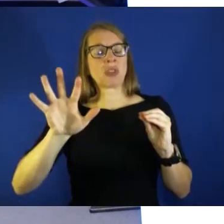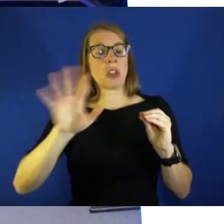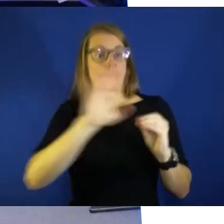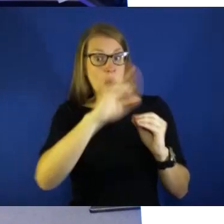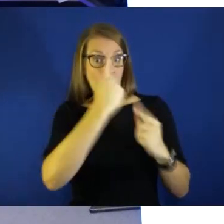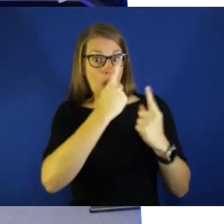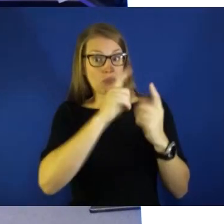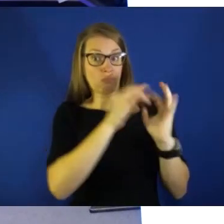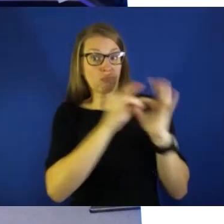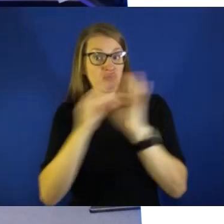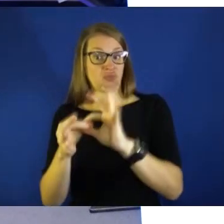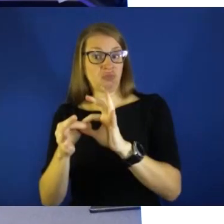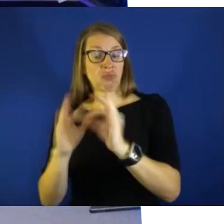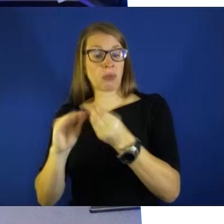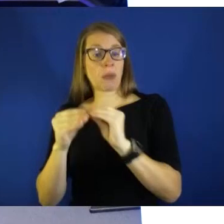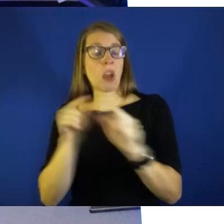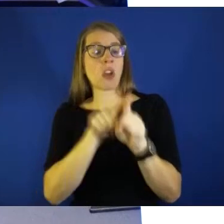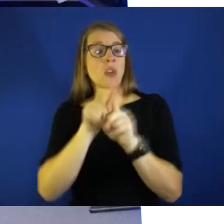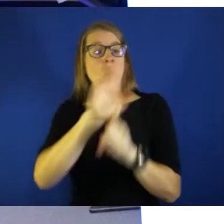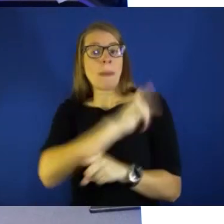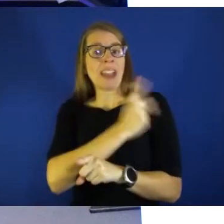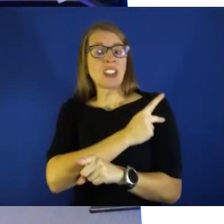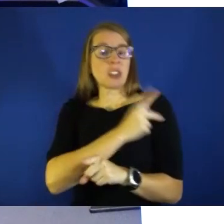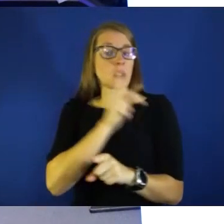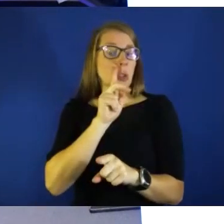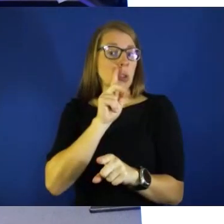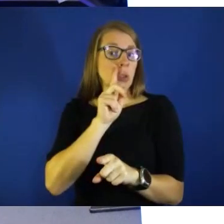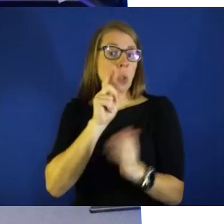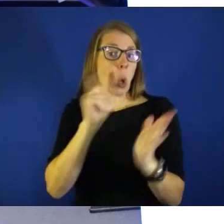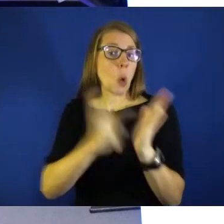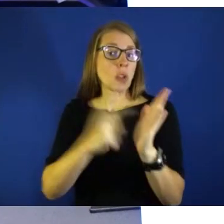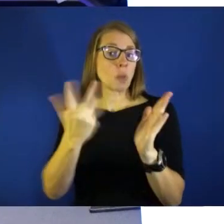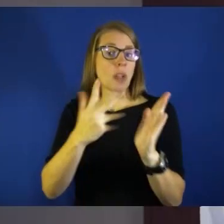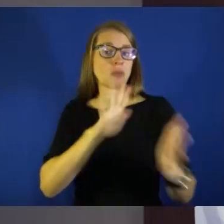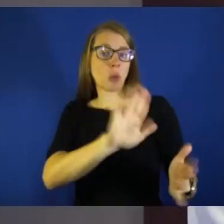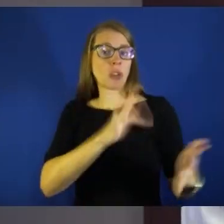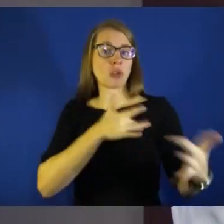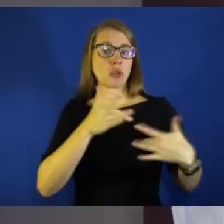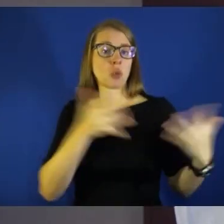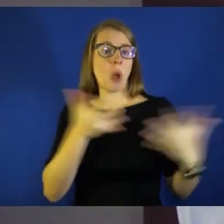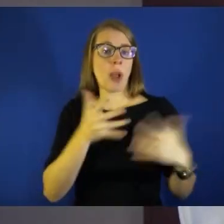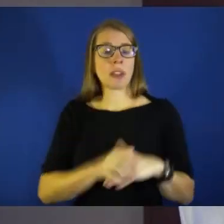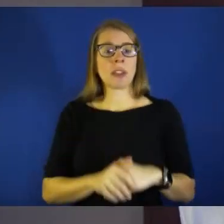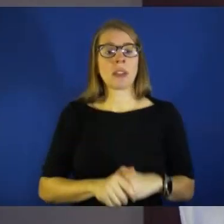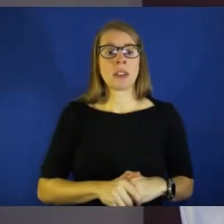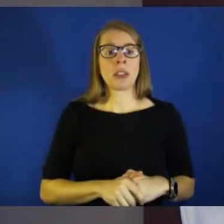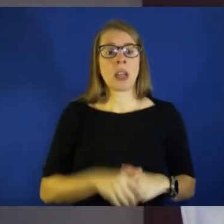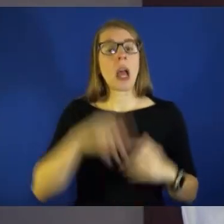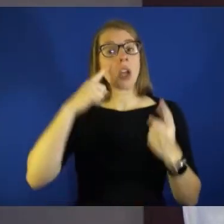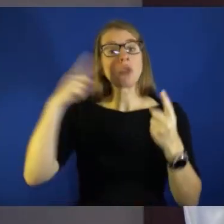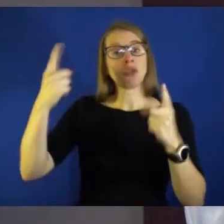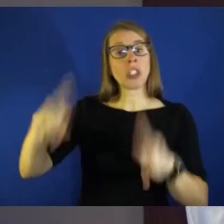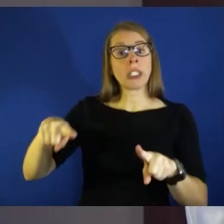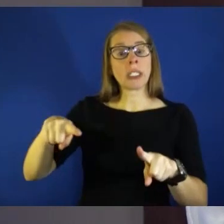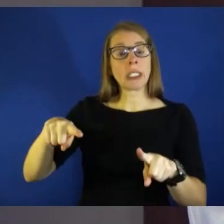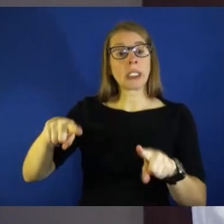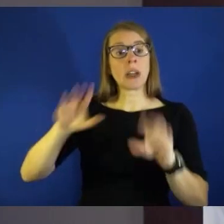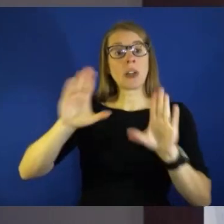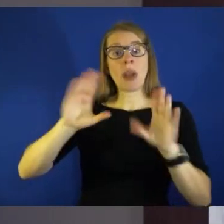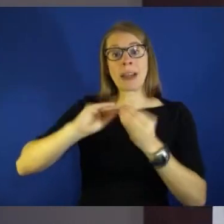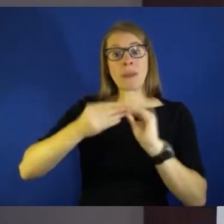what you're seeing with your patients. What's concerning you? Just kind of give us an overview. Yeah, I mean, I agree. It's great to see the numbers